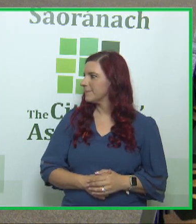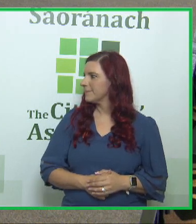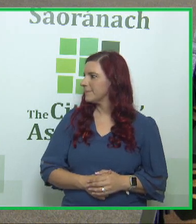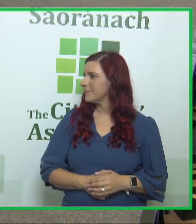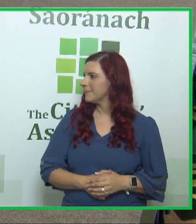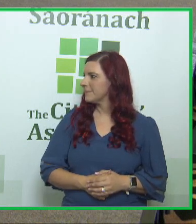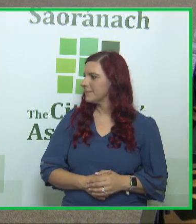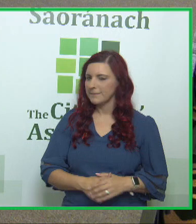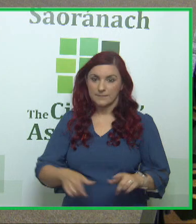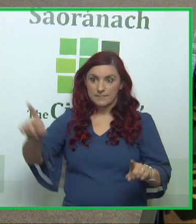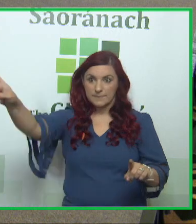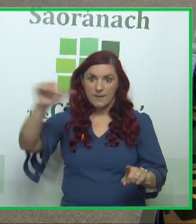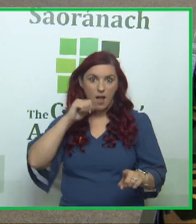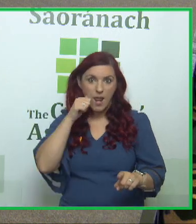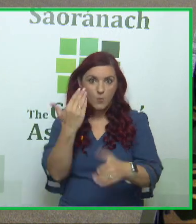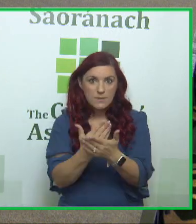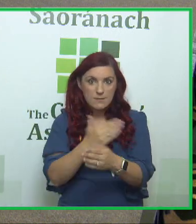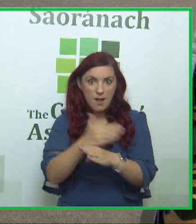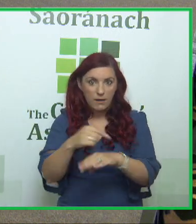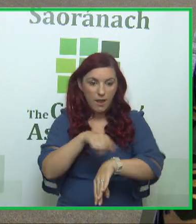Technical difficulty. Go.